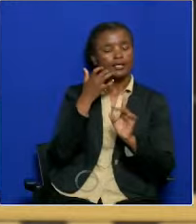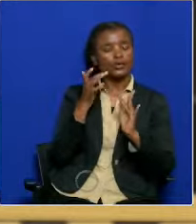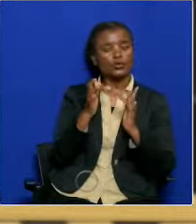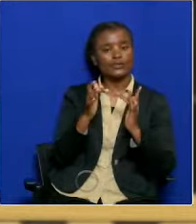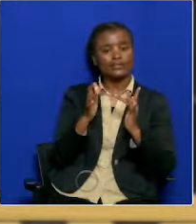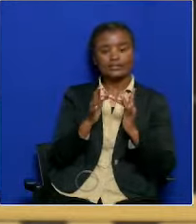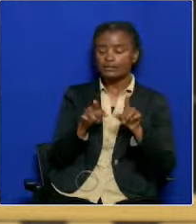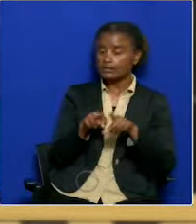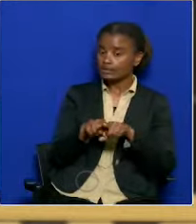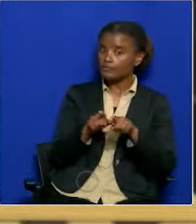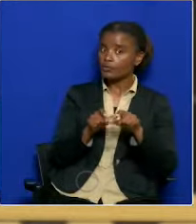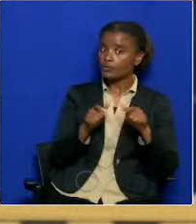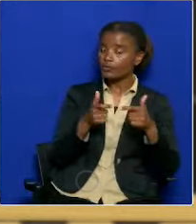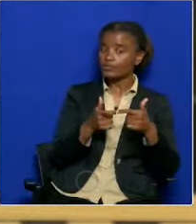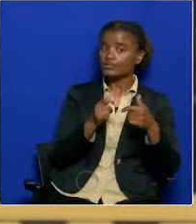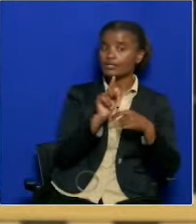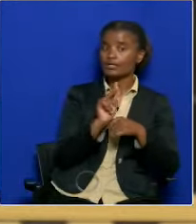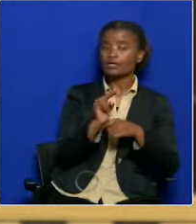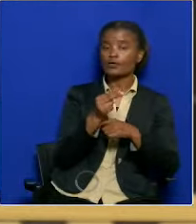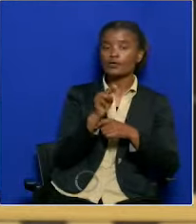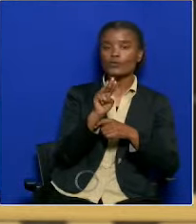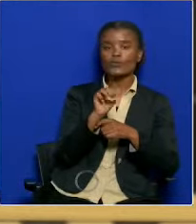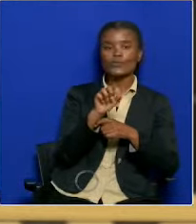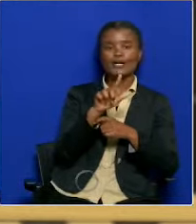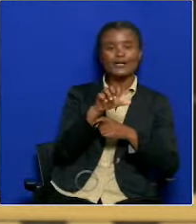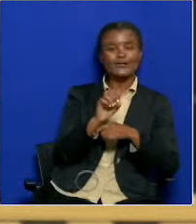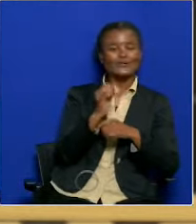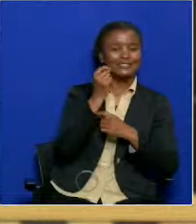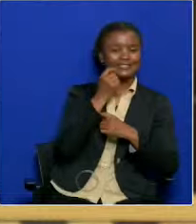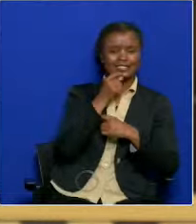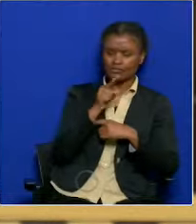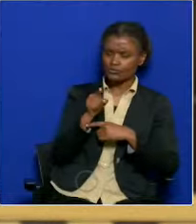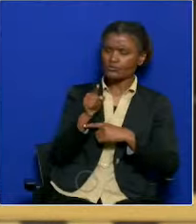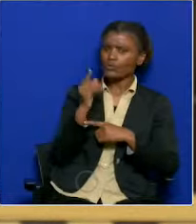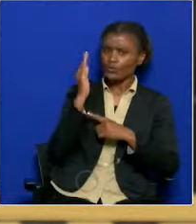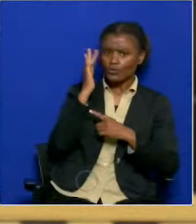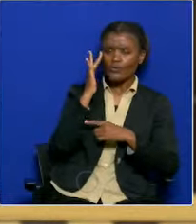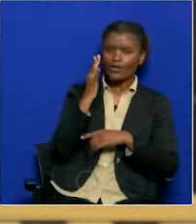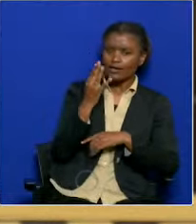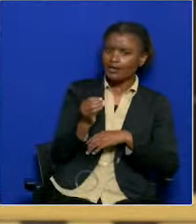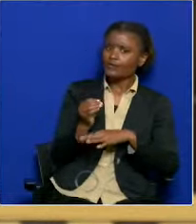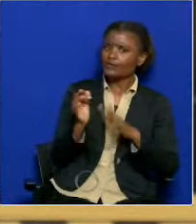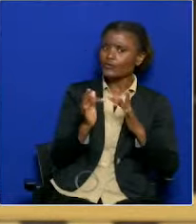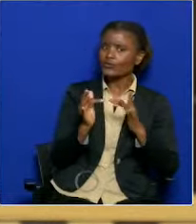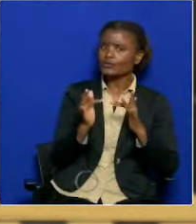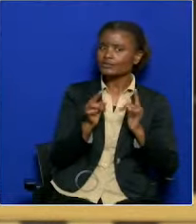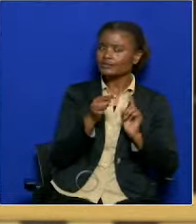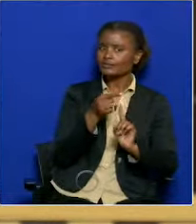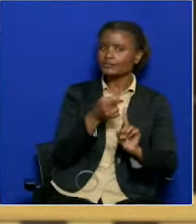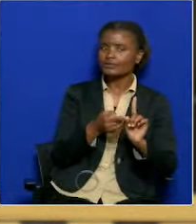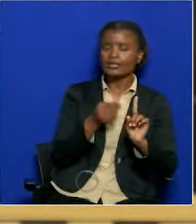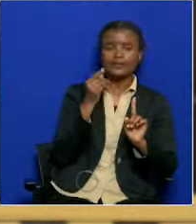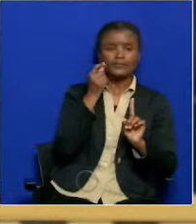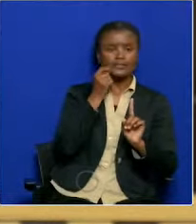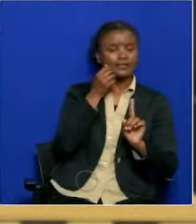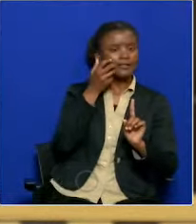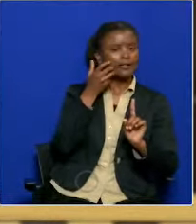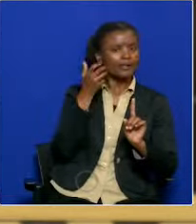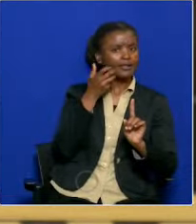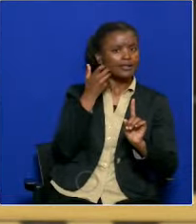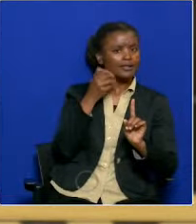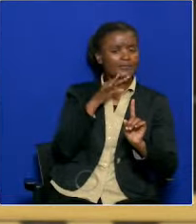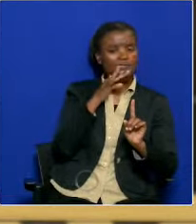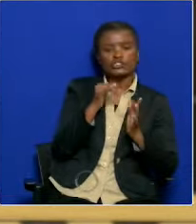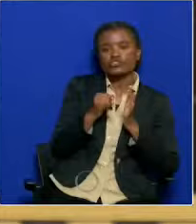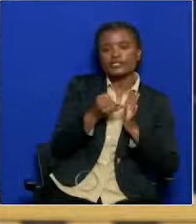he knows you to have his contact details. He can't just give it to you in a vacuum. He would have said something to you. And you've just